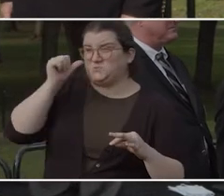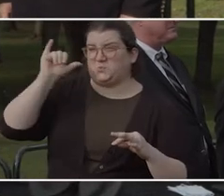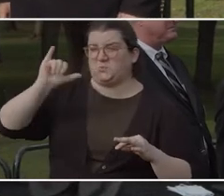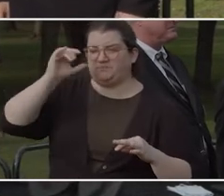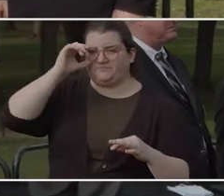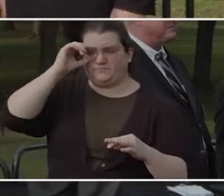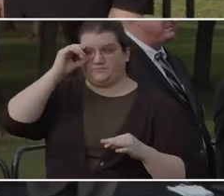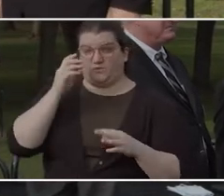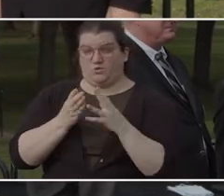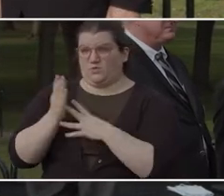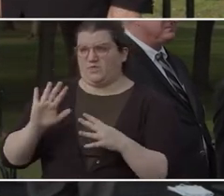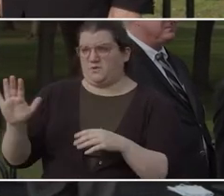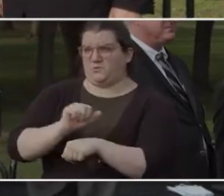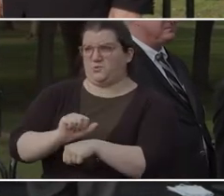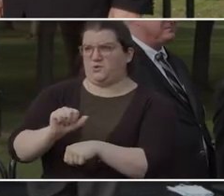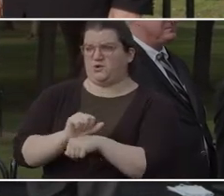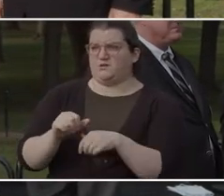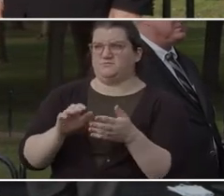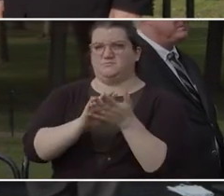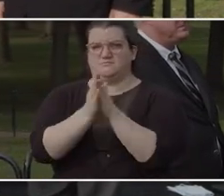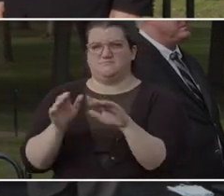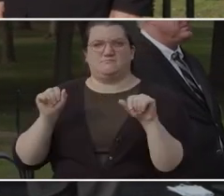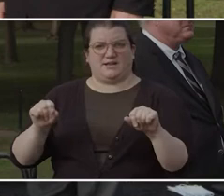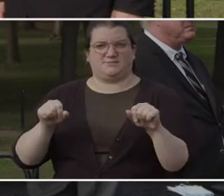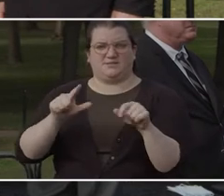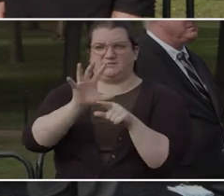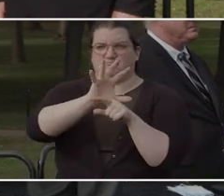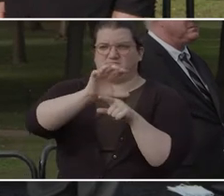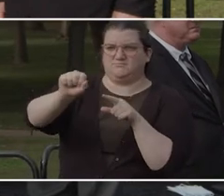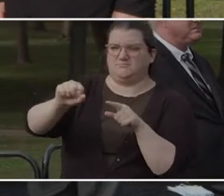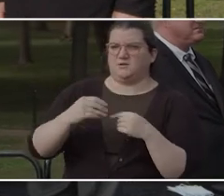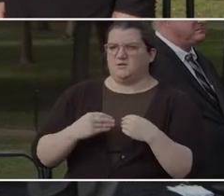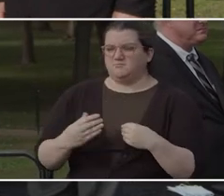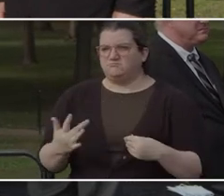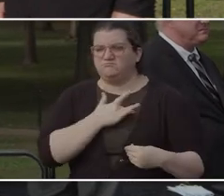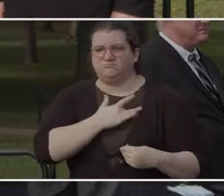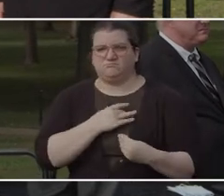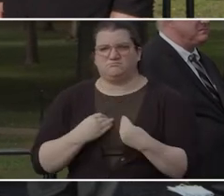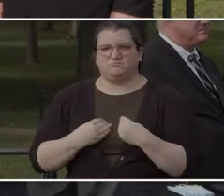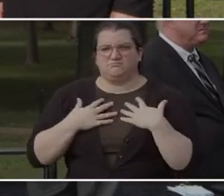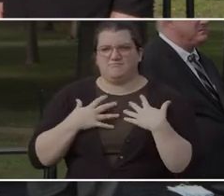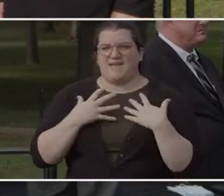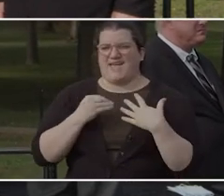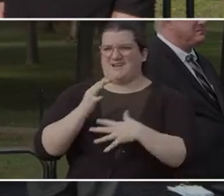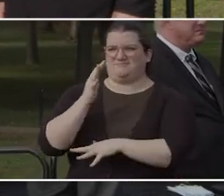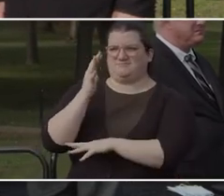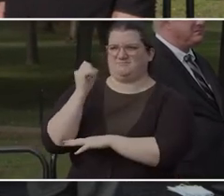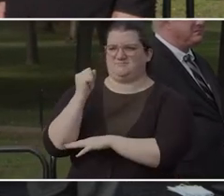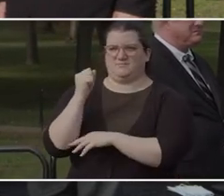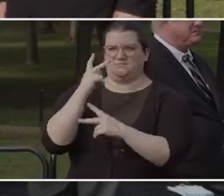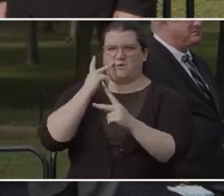It's through their efforts that has made possible this extraordinary, moving, and immortal memorial to our